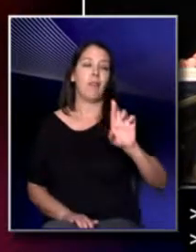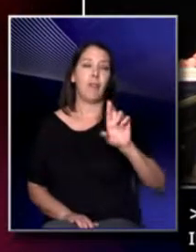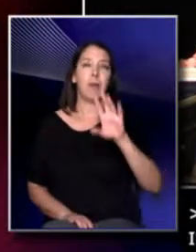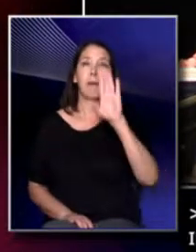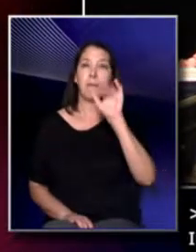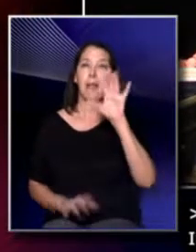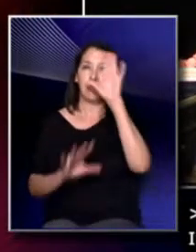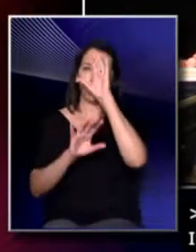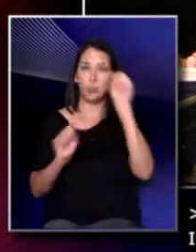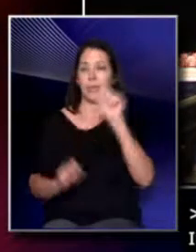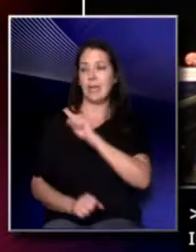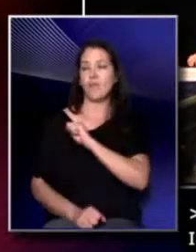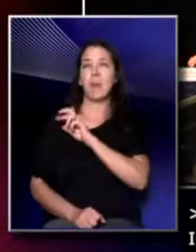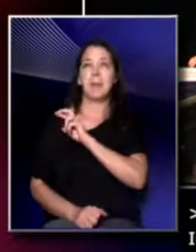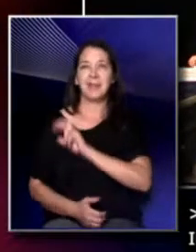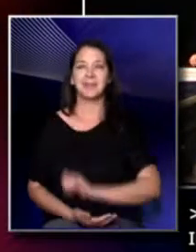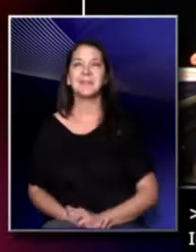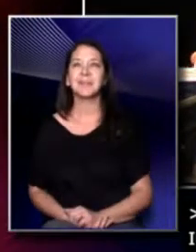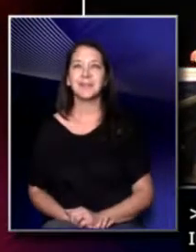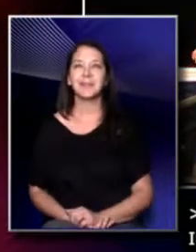Wright.